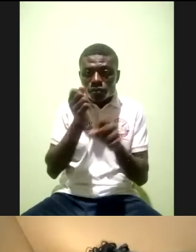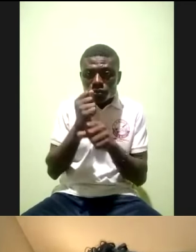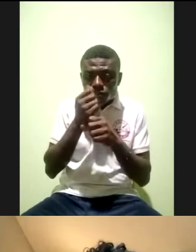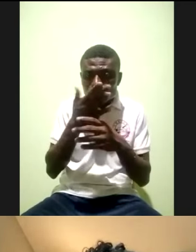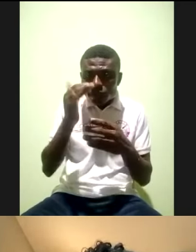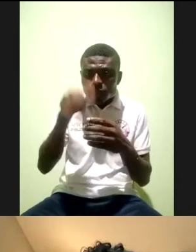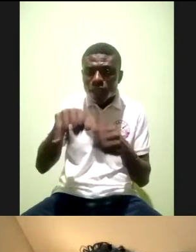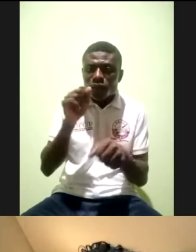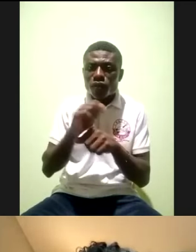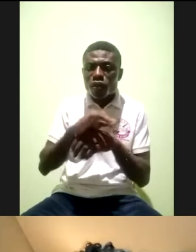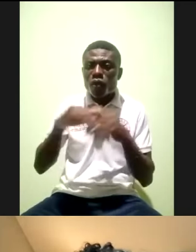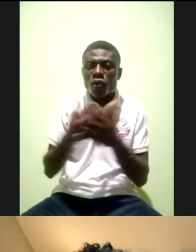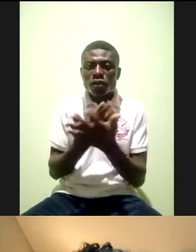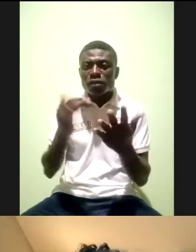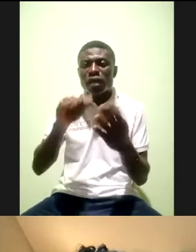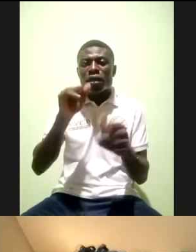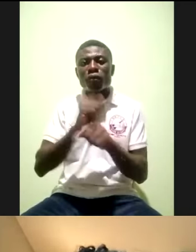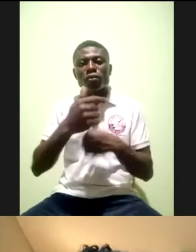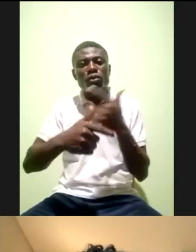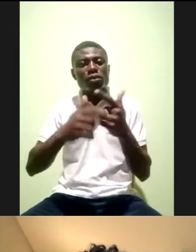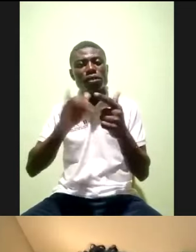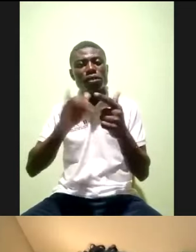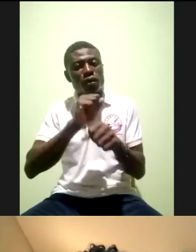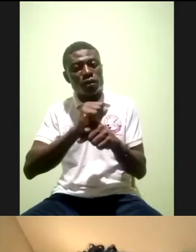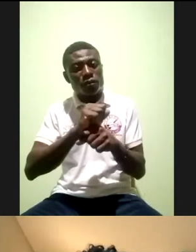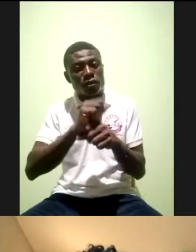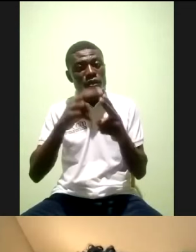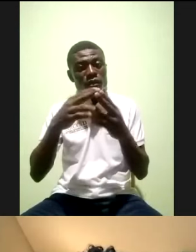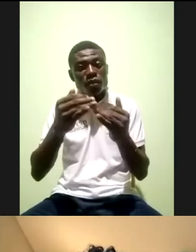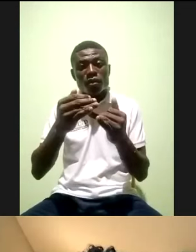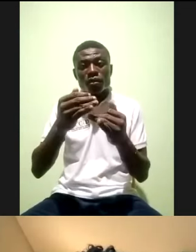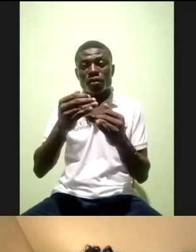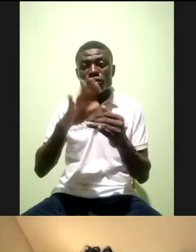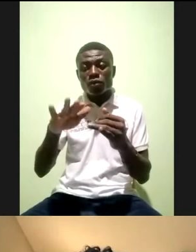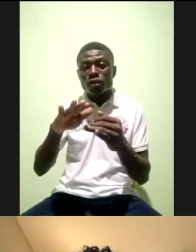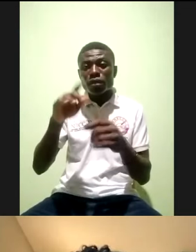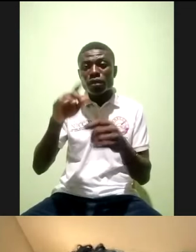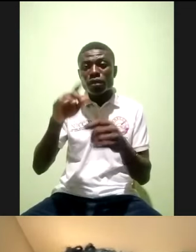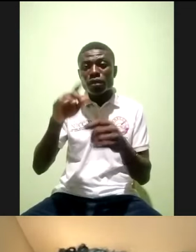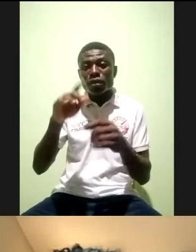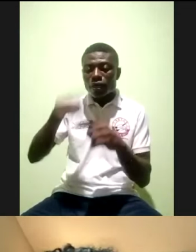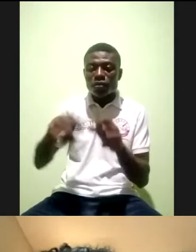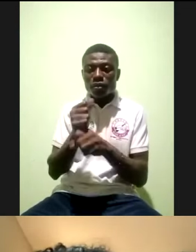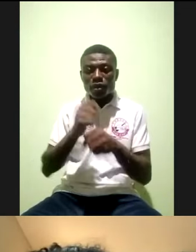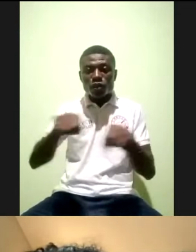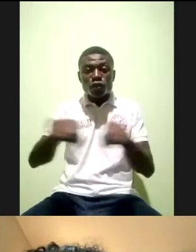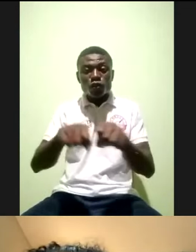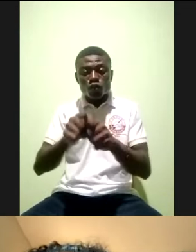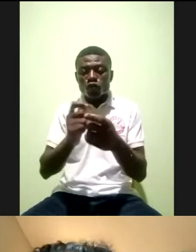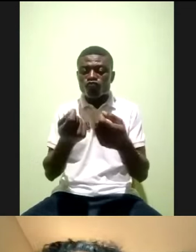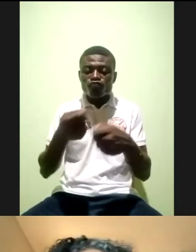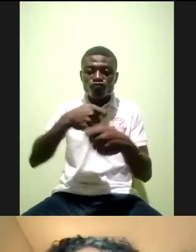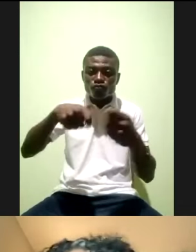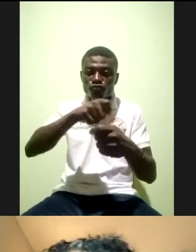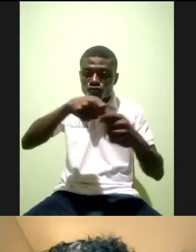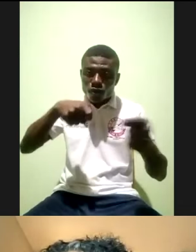our developmental process. So if the kids are not in a position to tie the shoelaces properly, at a later stage, they